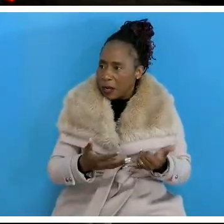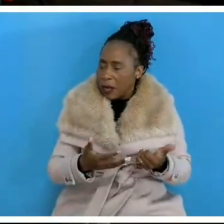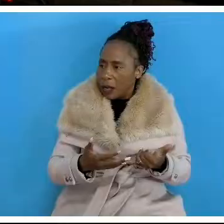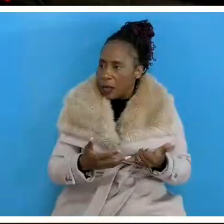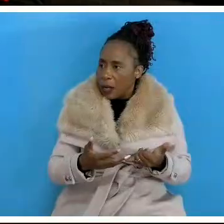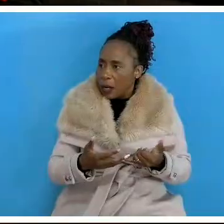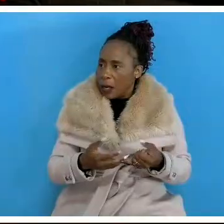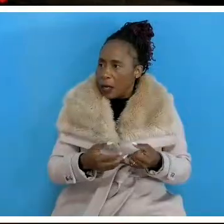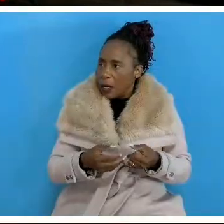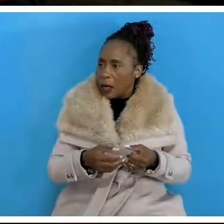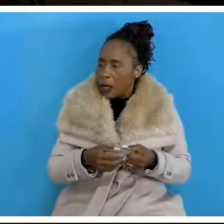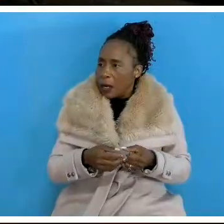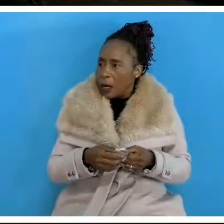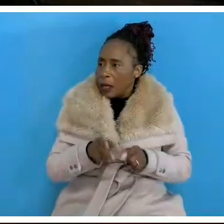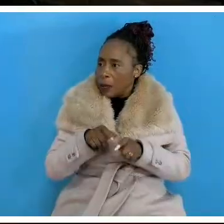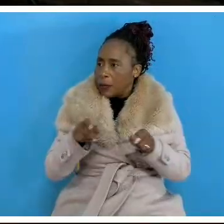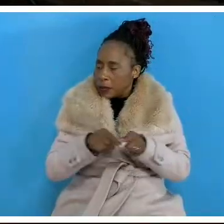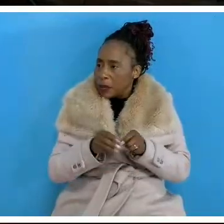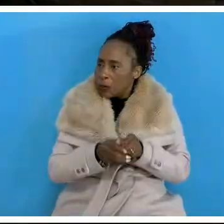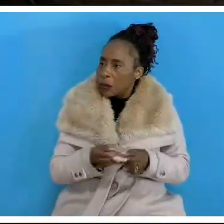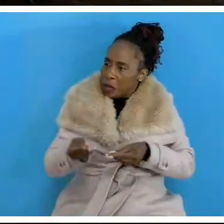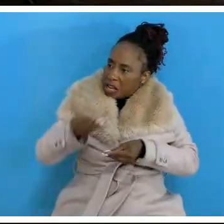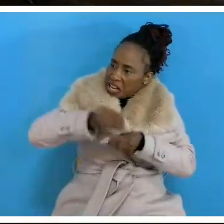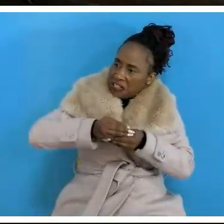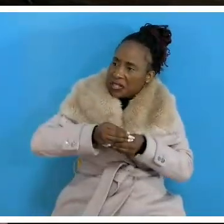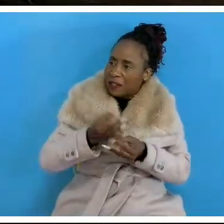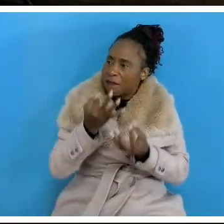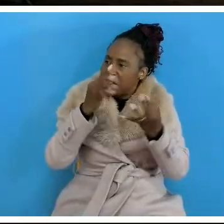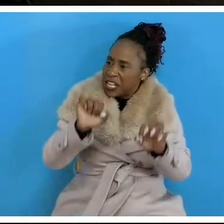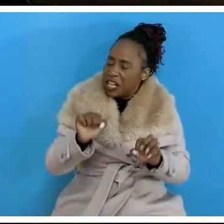loan, but it's interest-free or what?